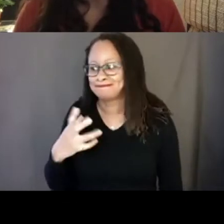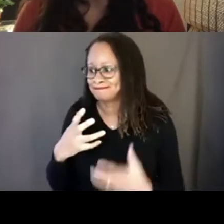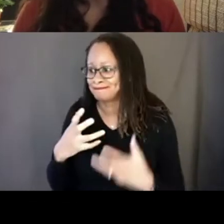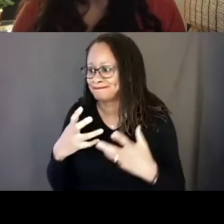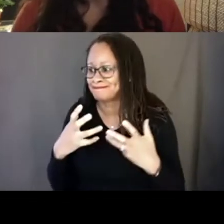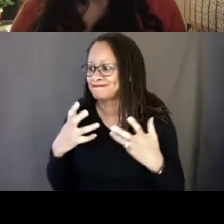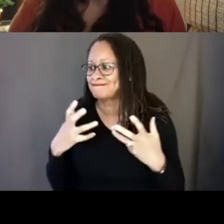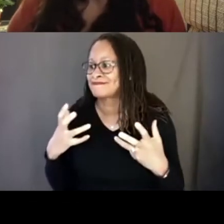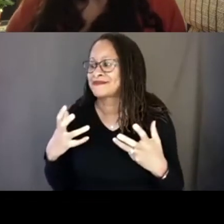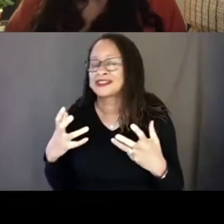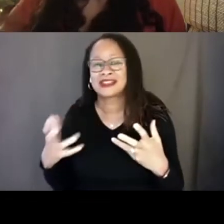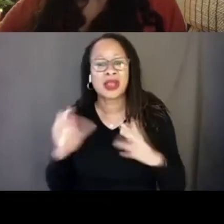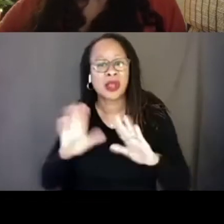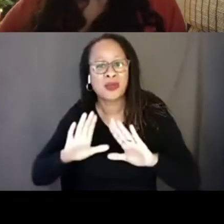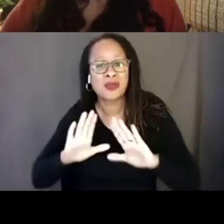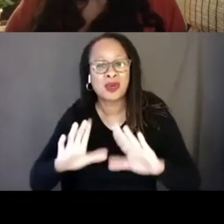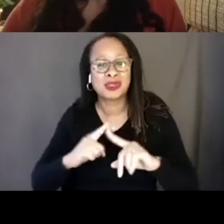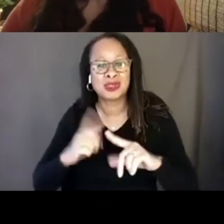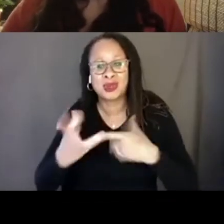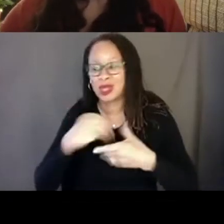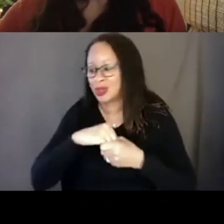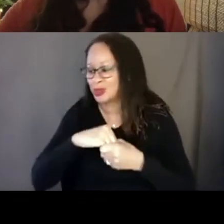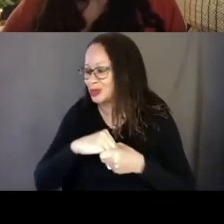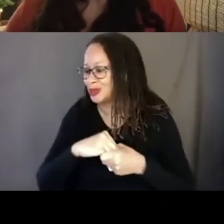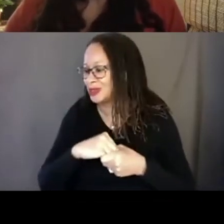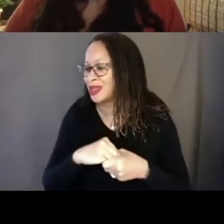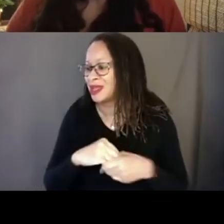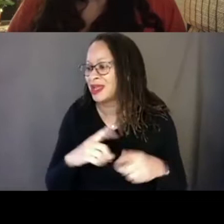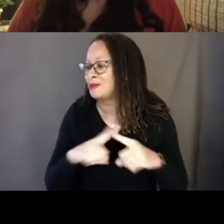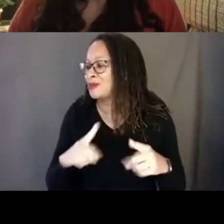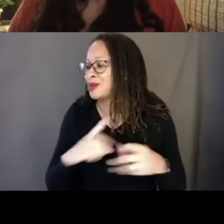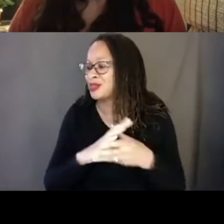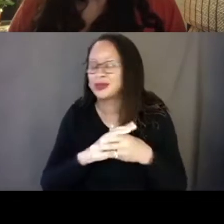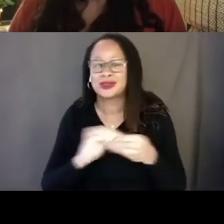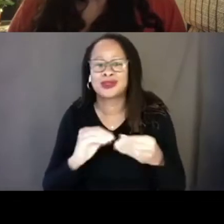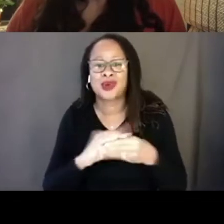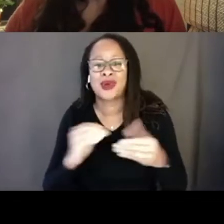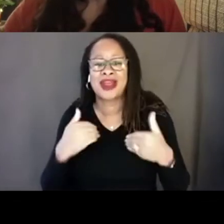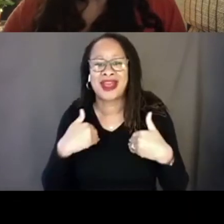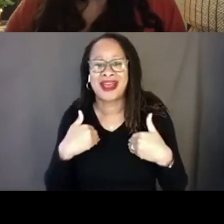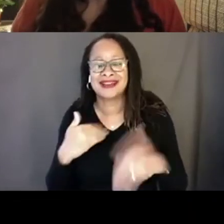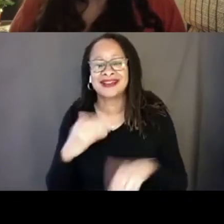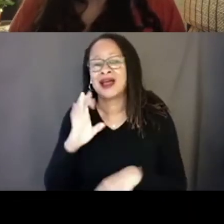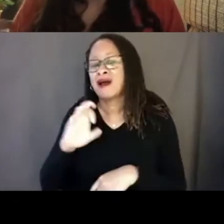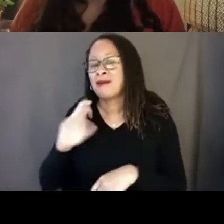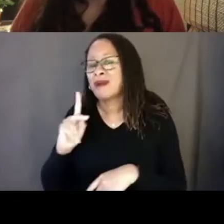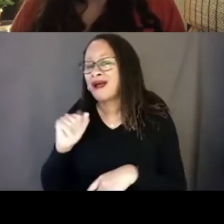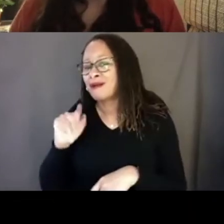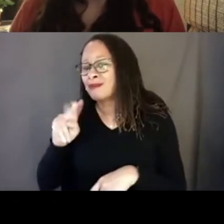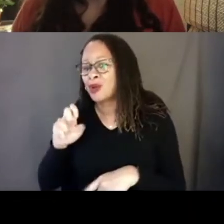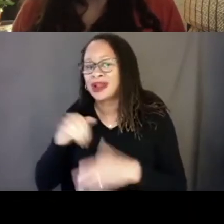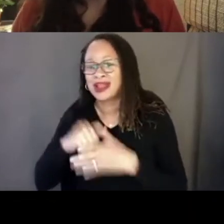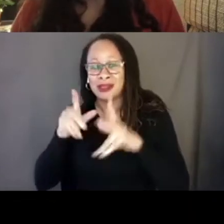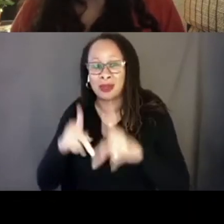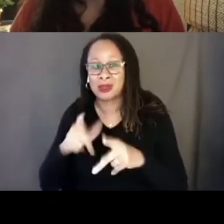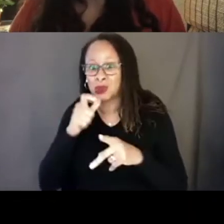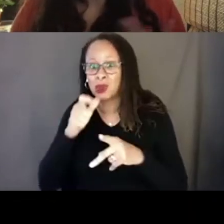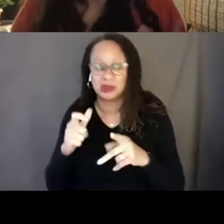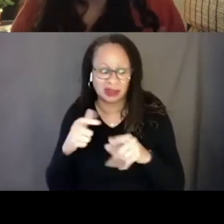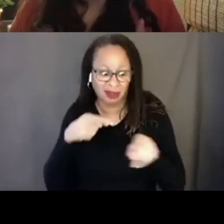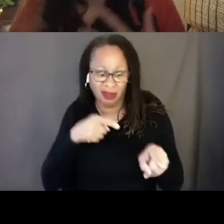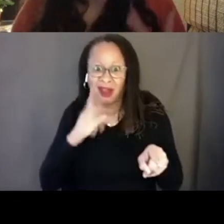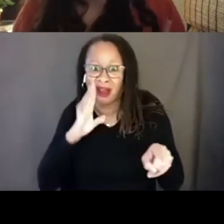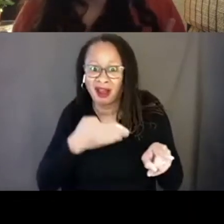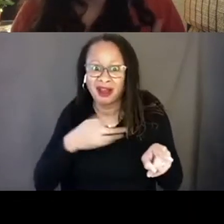we've seen a push towards inclusion, but the story still has such a backbone in this person is disabled. Like,